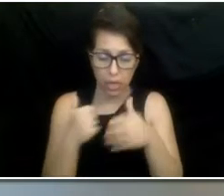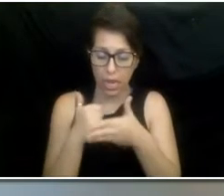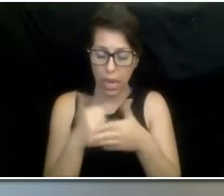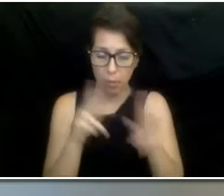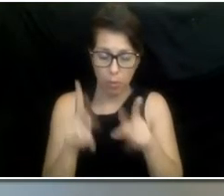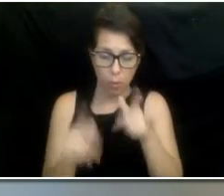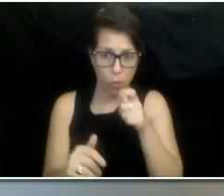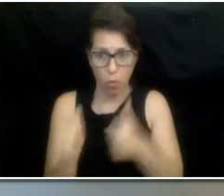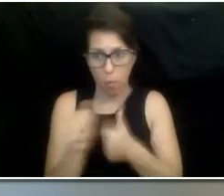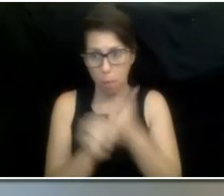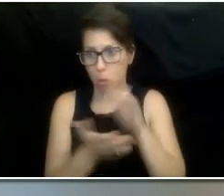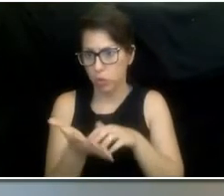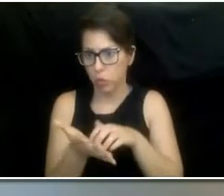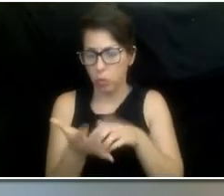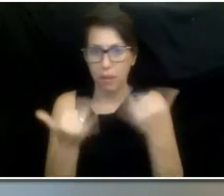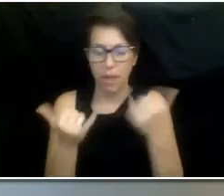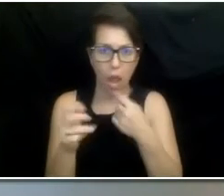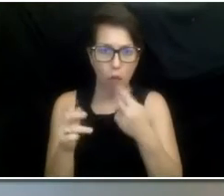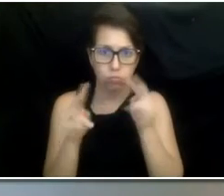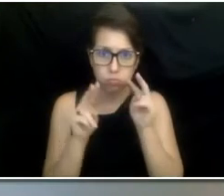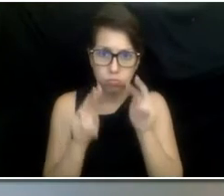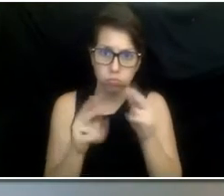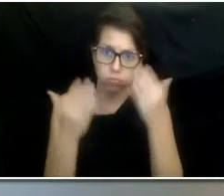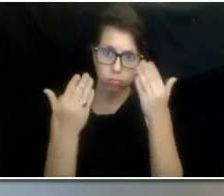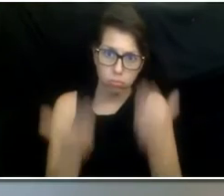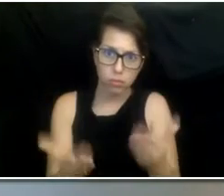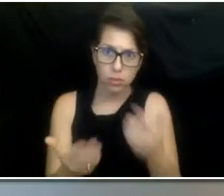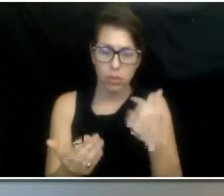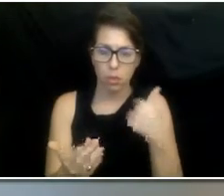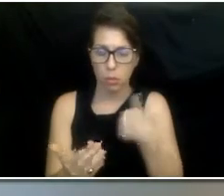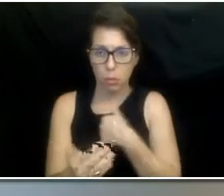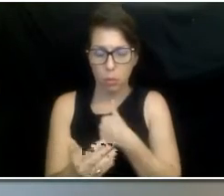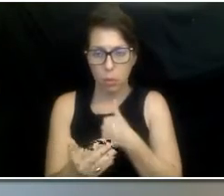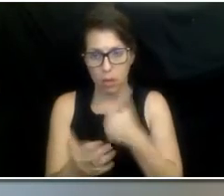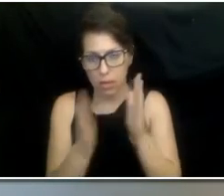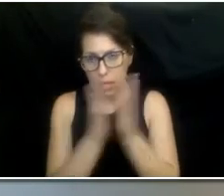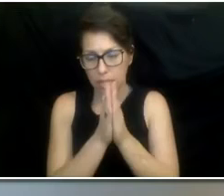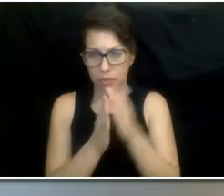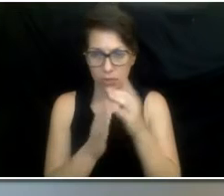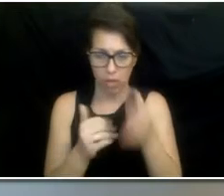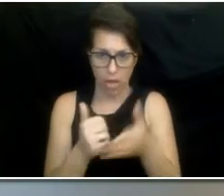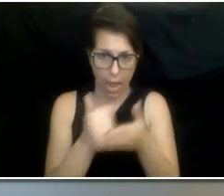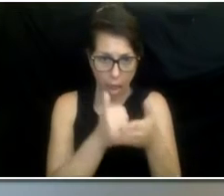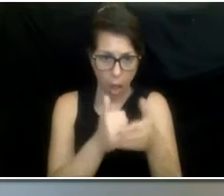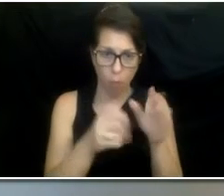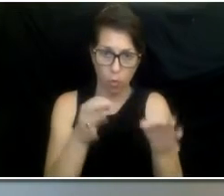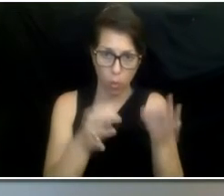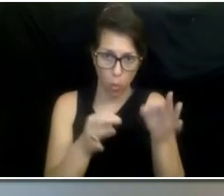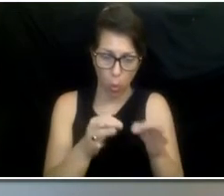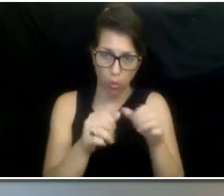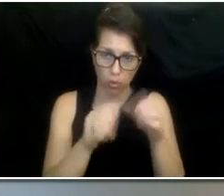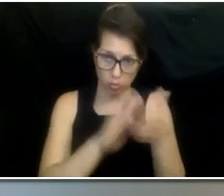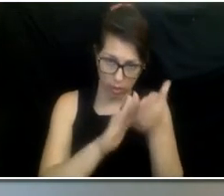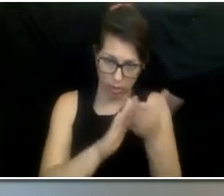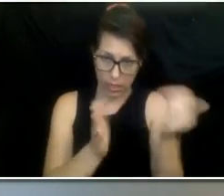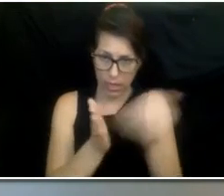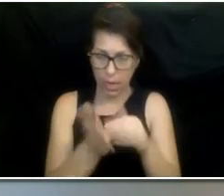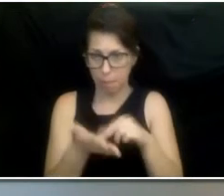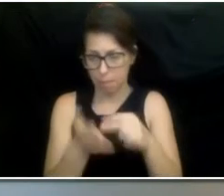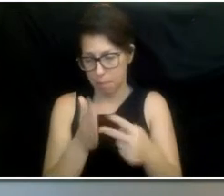our client Community includes people with multiple family members at home during the crisis but with limited access to